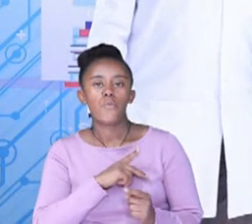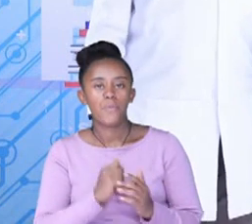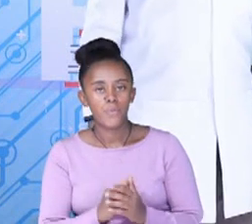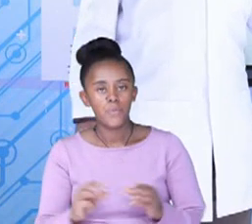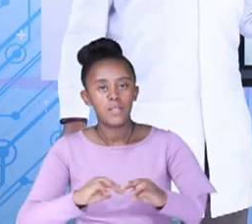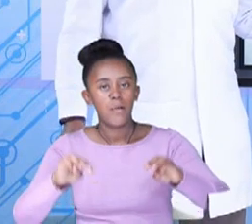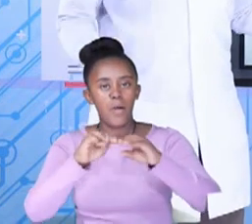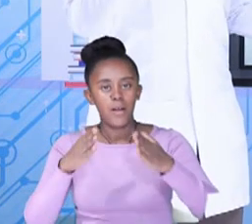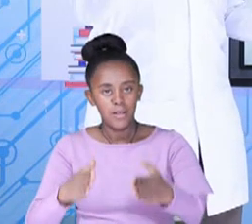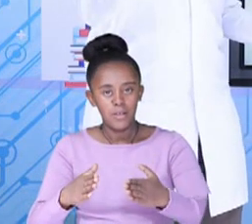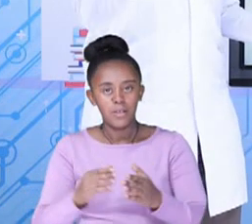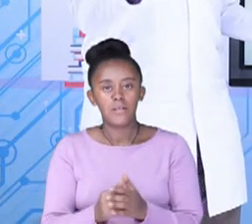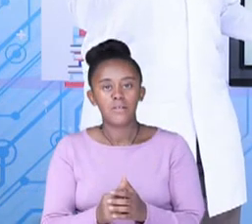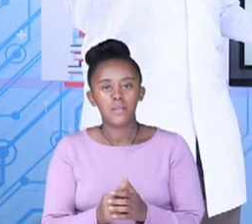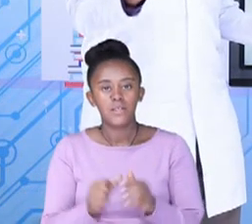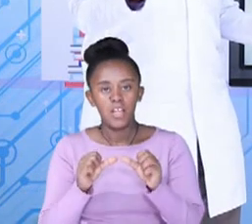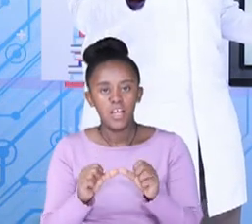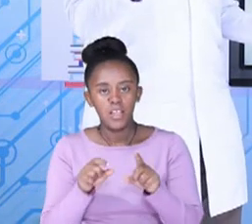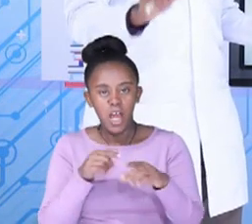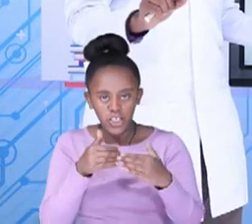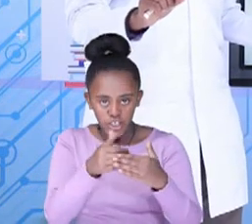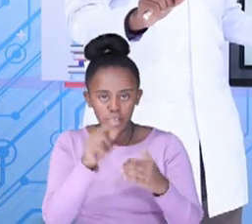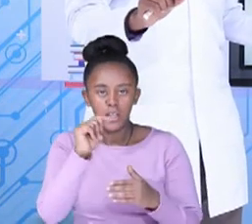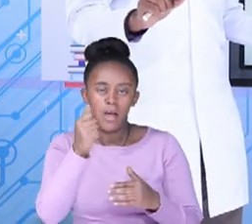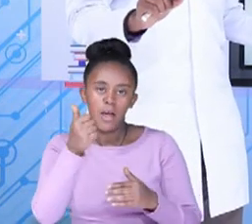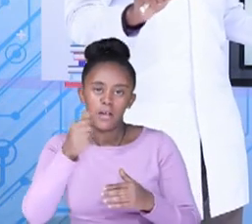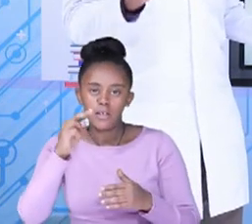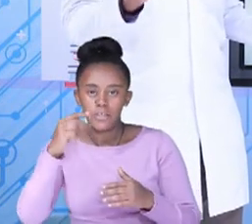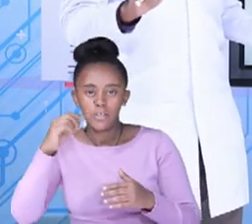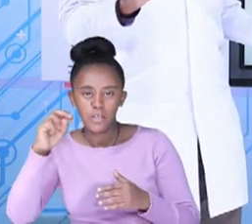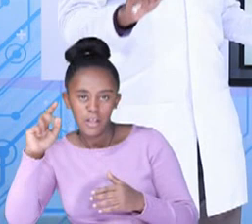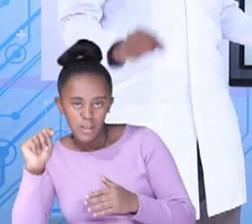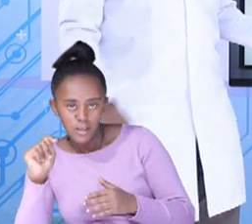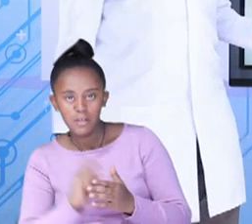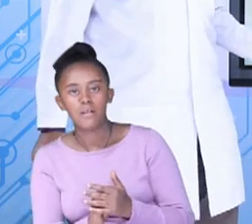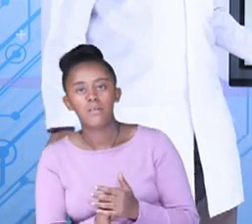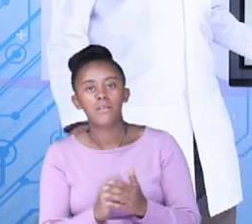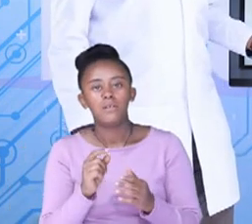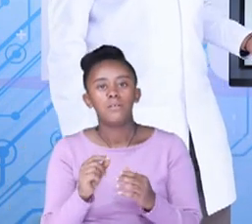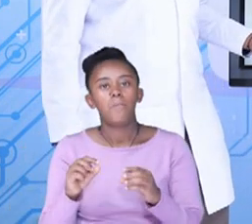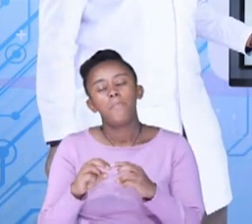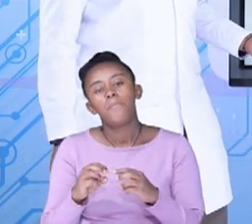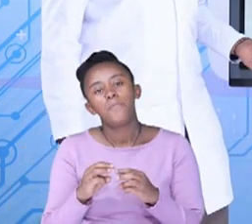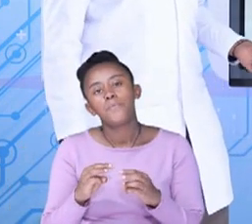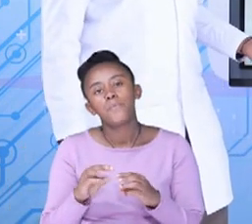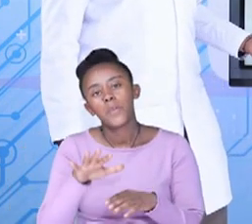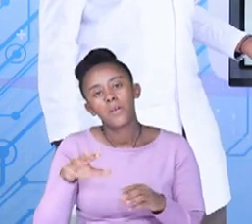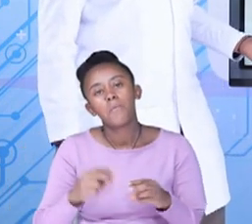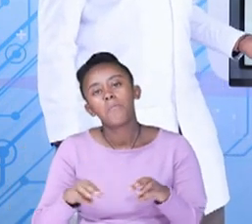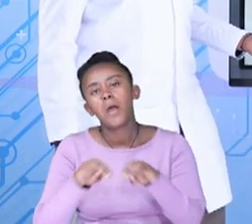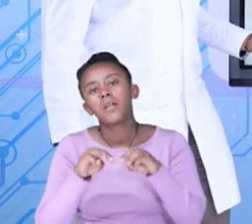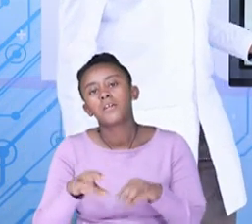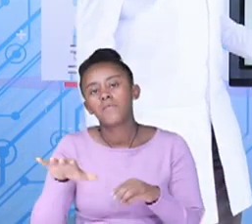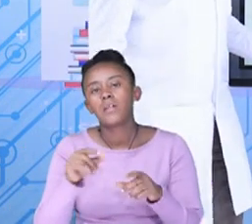magnetic force is always tangent to the field lines. Magnetic force is tangent to that of magnetic field lines. What does it